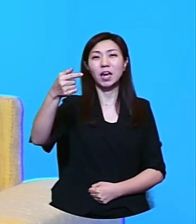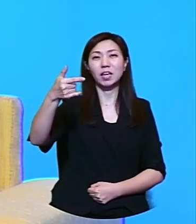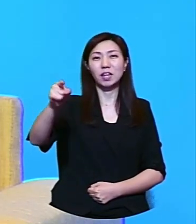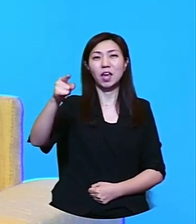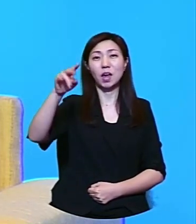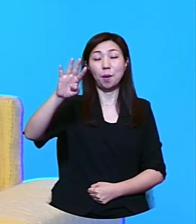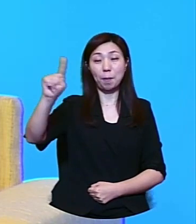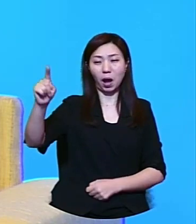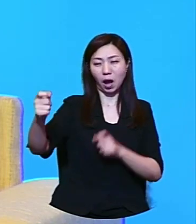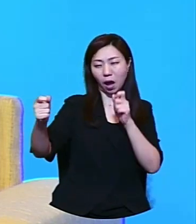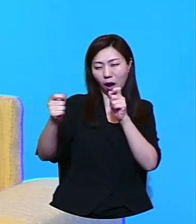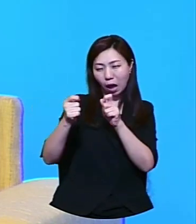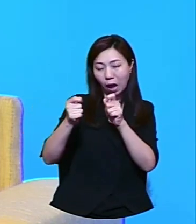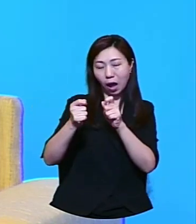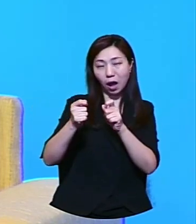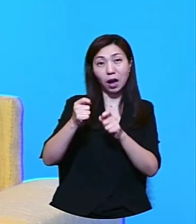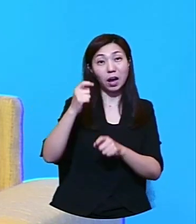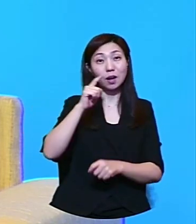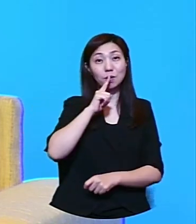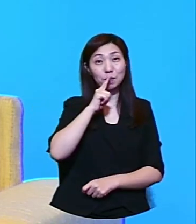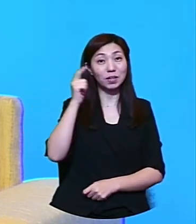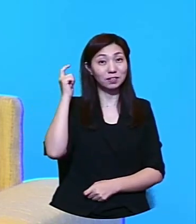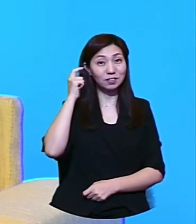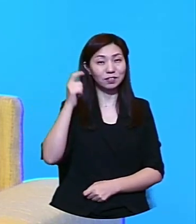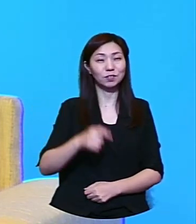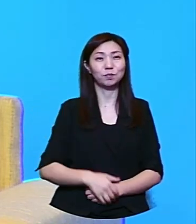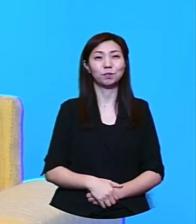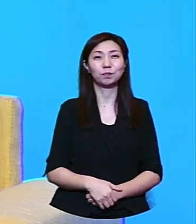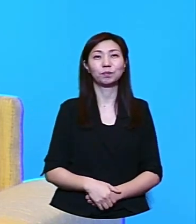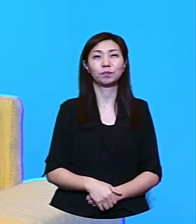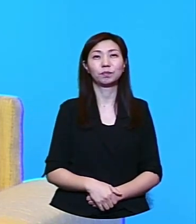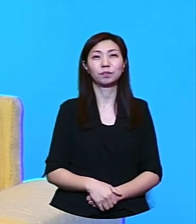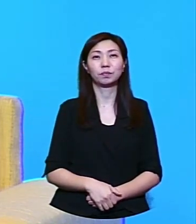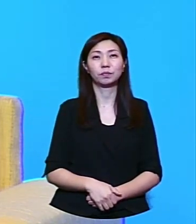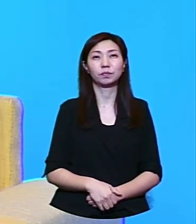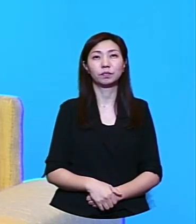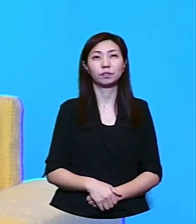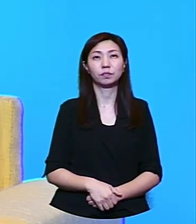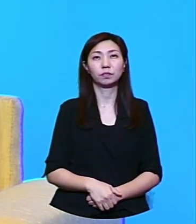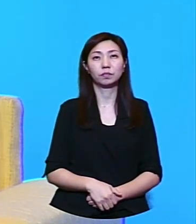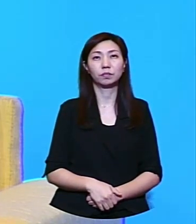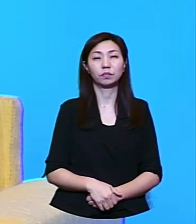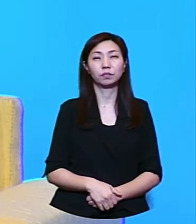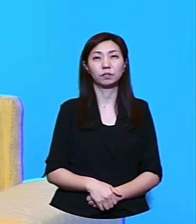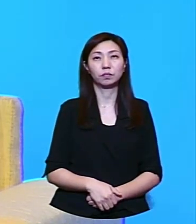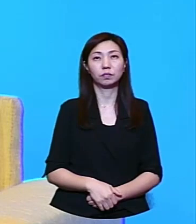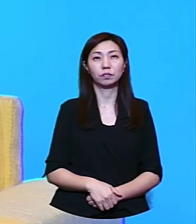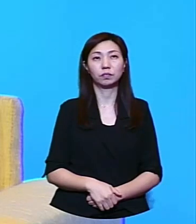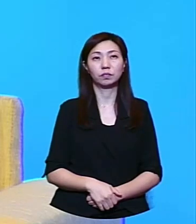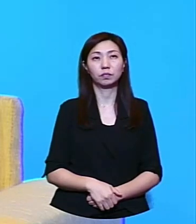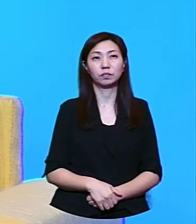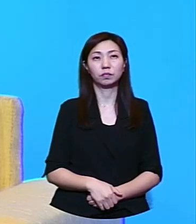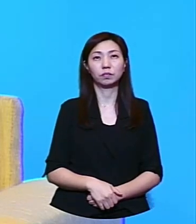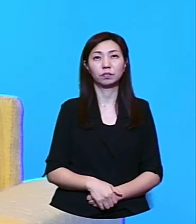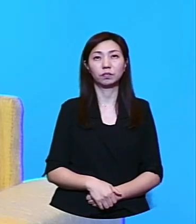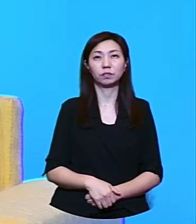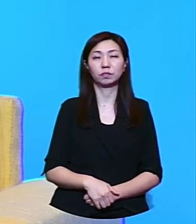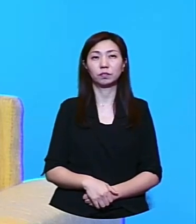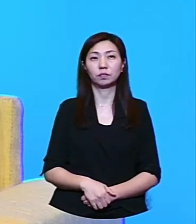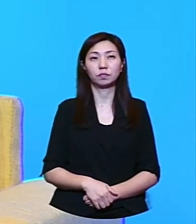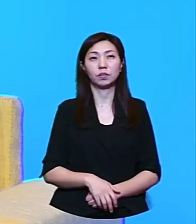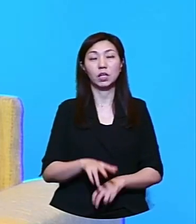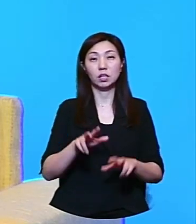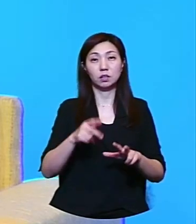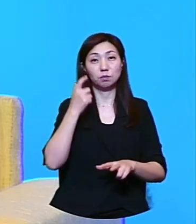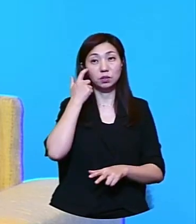you. Right. Now, I have 11 likes on this question,